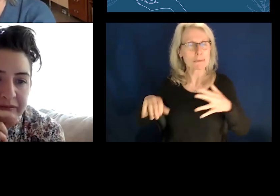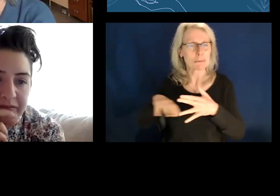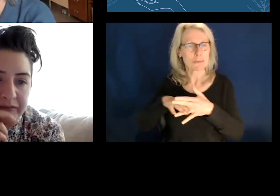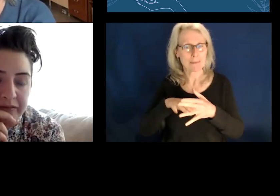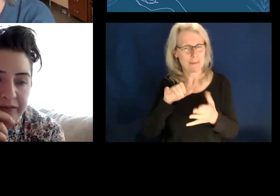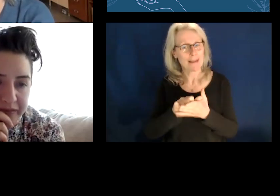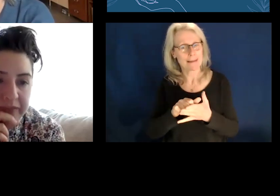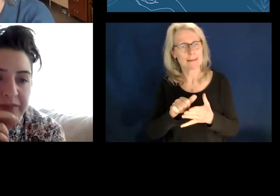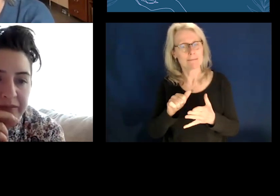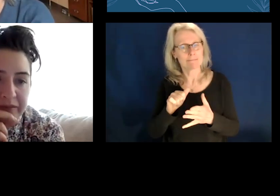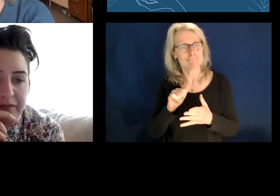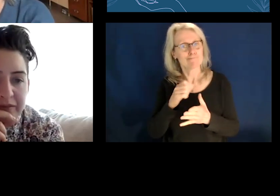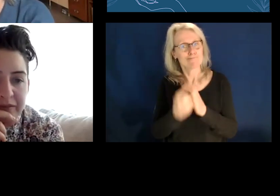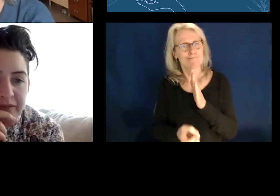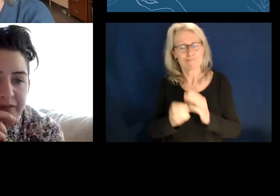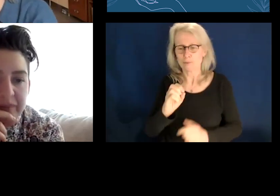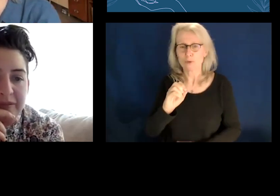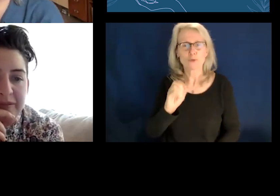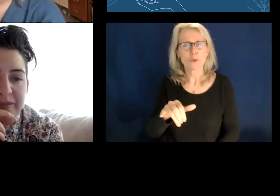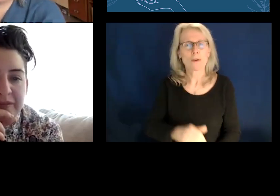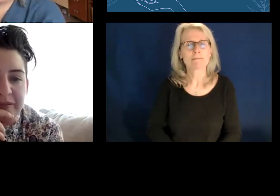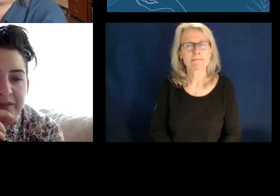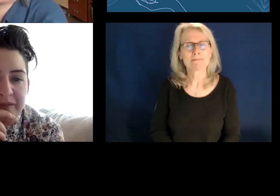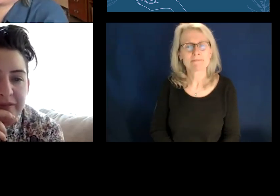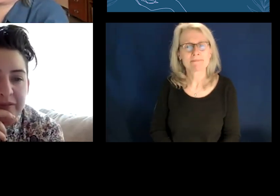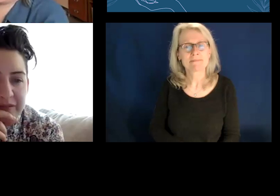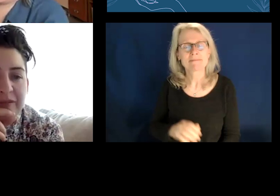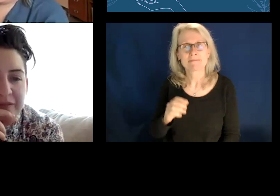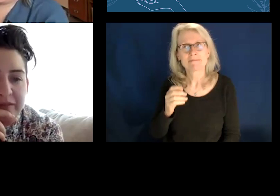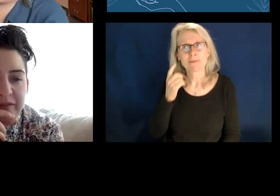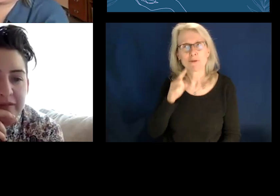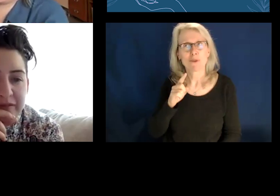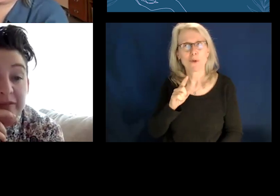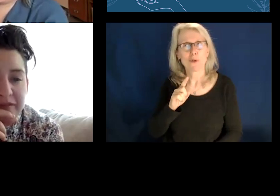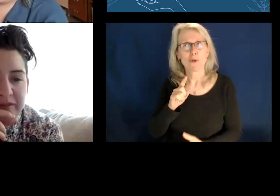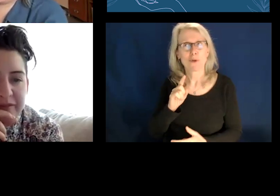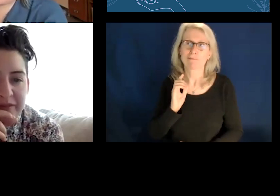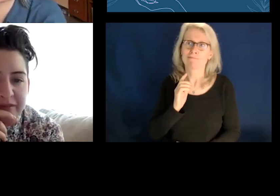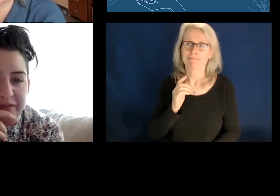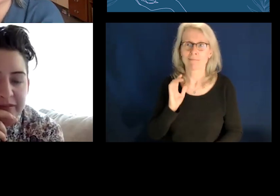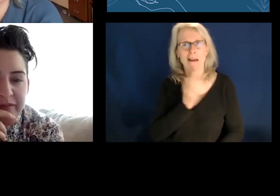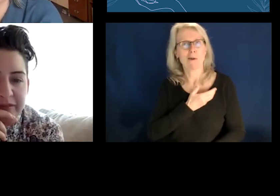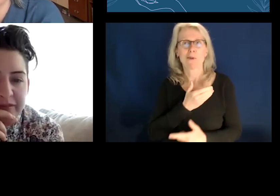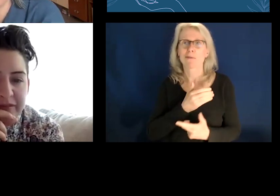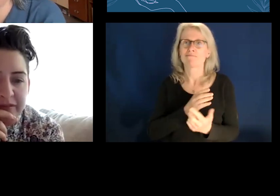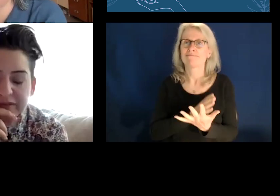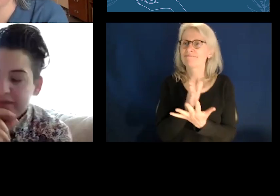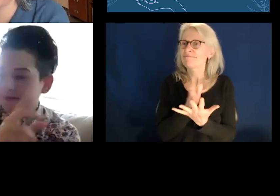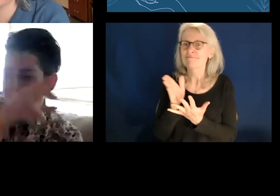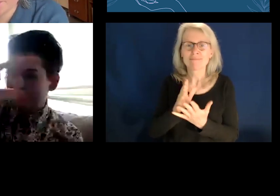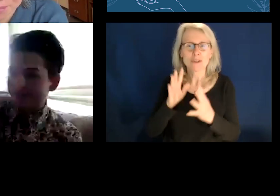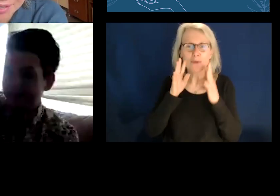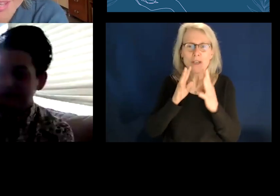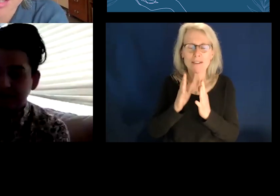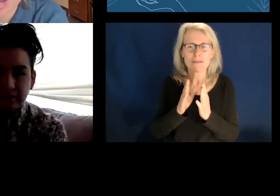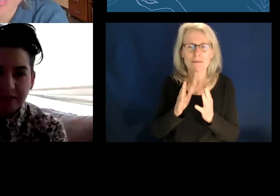I guess that's how I would talk about joy in the context of our creative lives. Nice. And can you say the